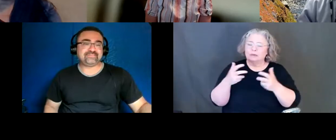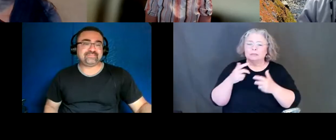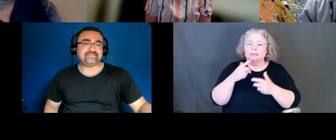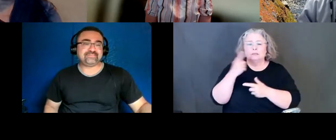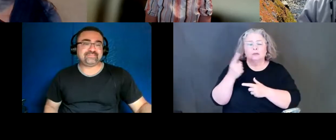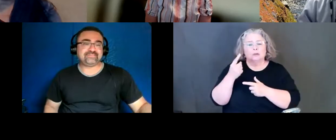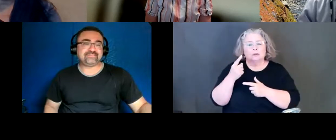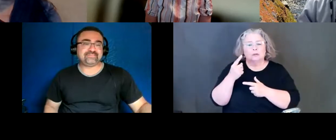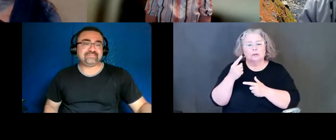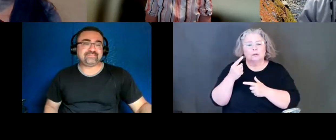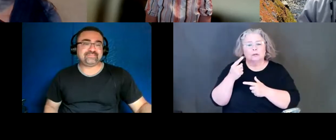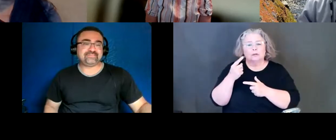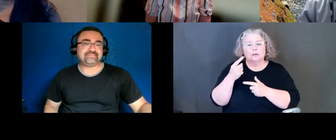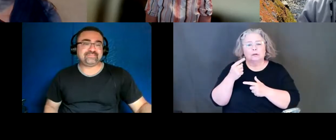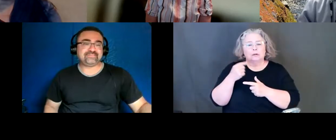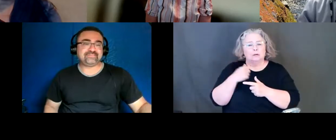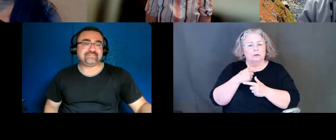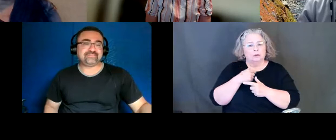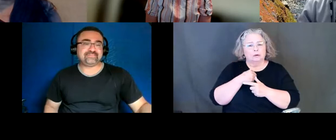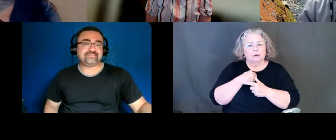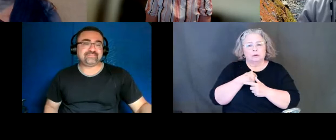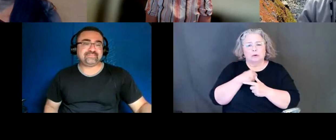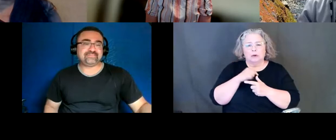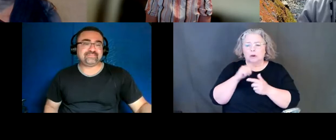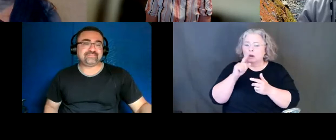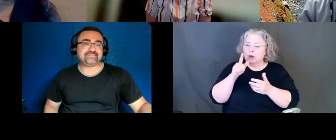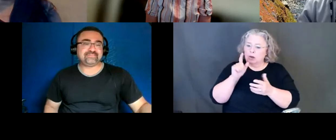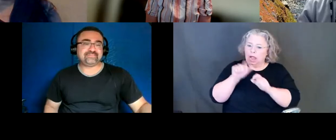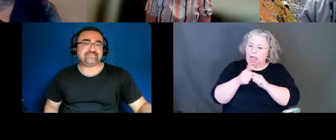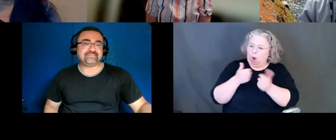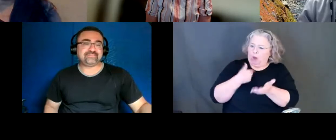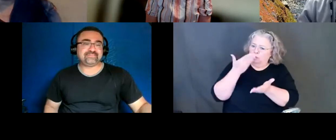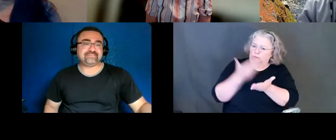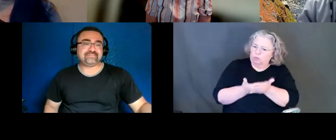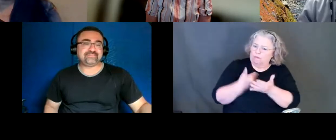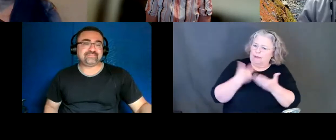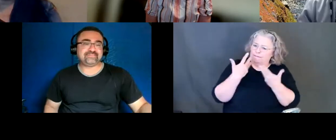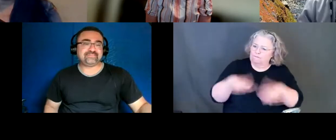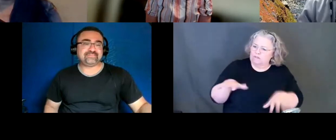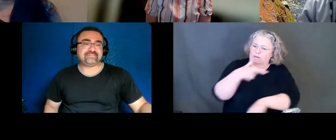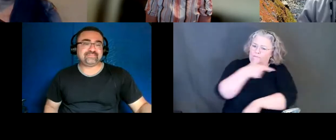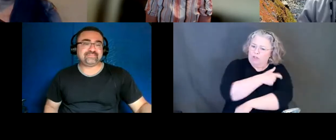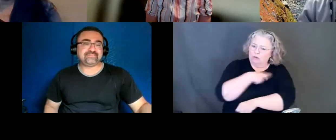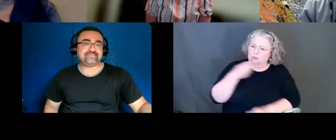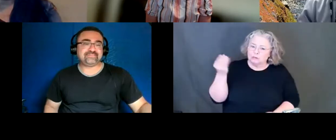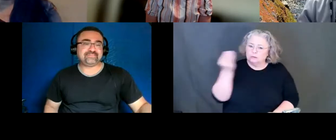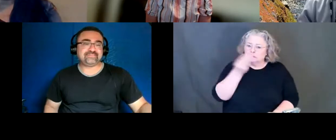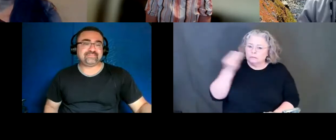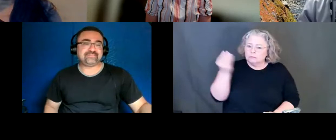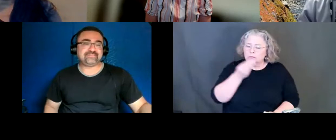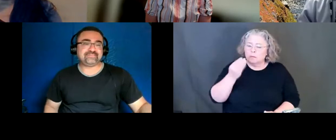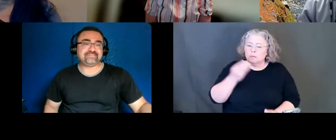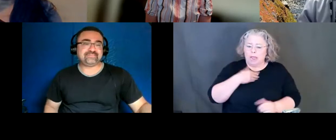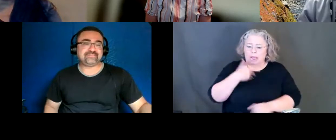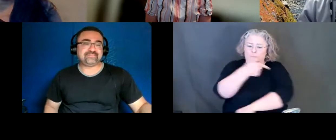says, how do you prove you're vaccinated? Should I carry my vaccine card with me at all times? Kind of like a driver's